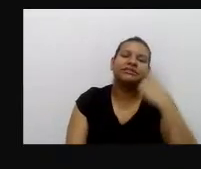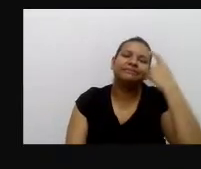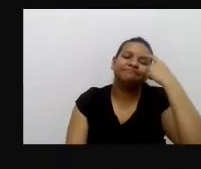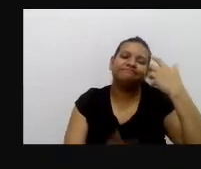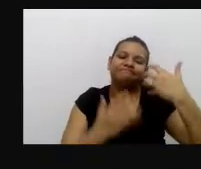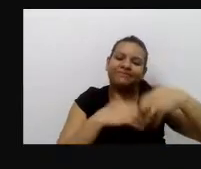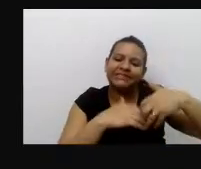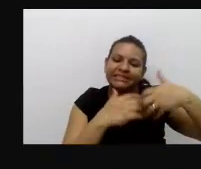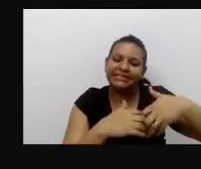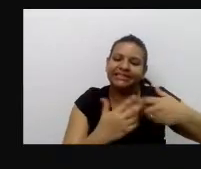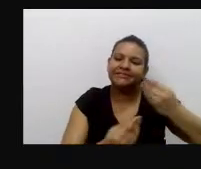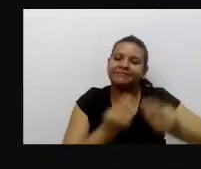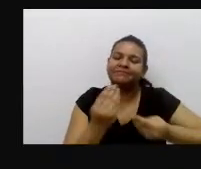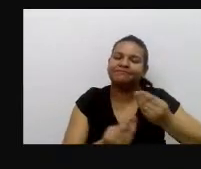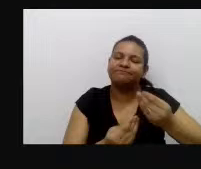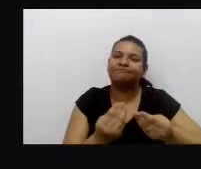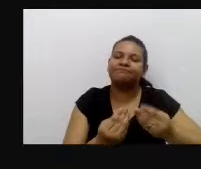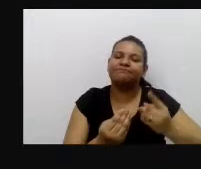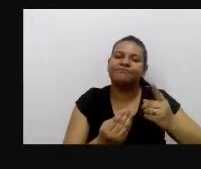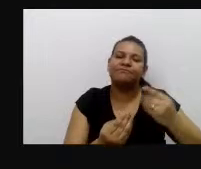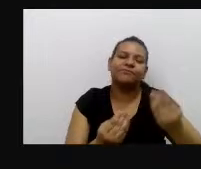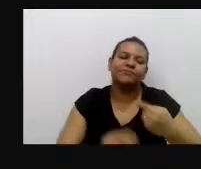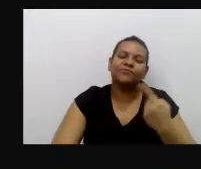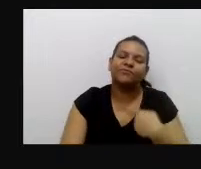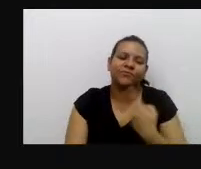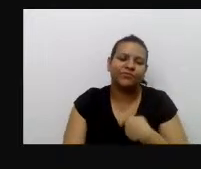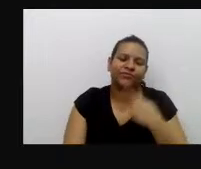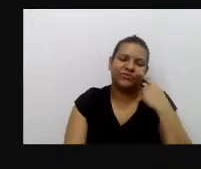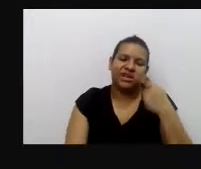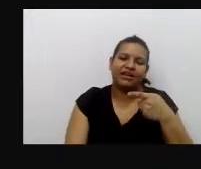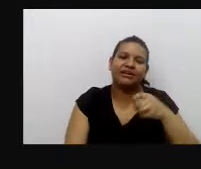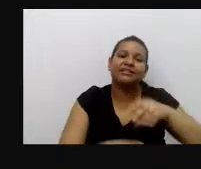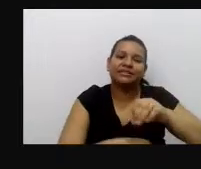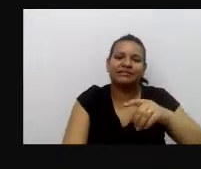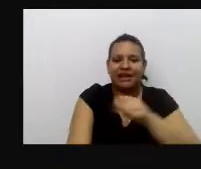write a paragraph about transport in your city.